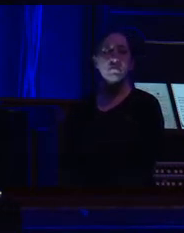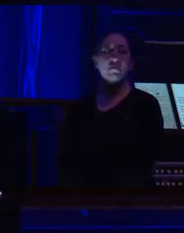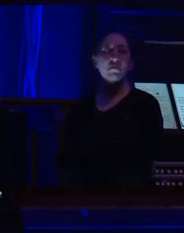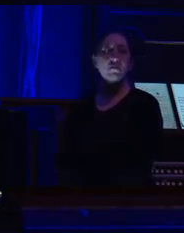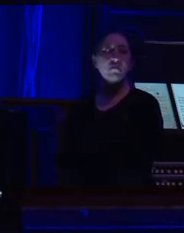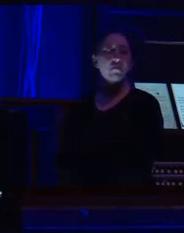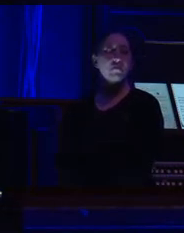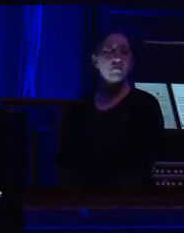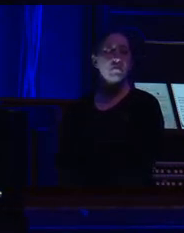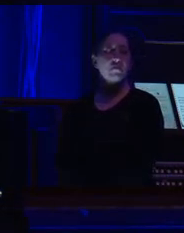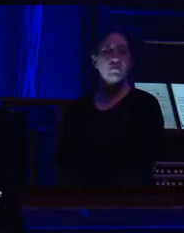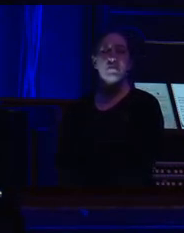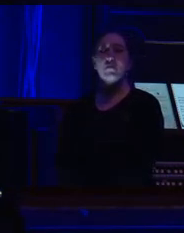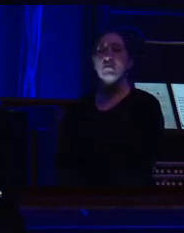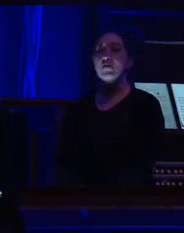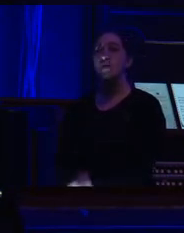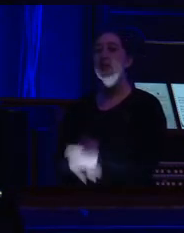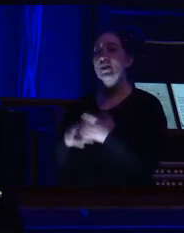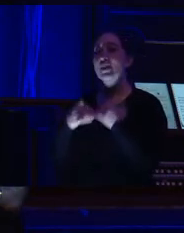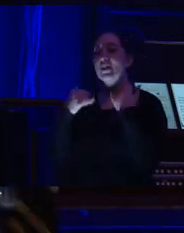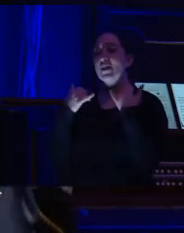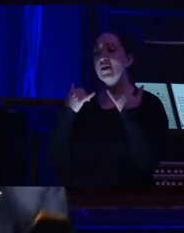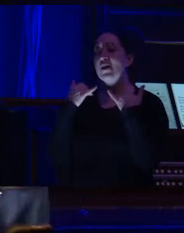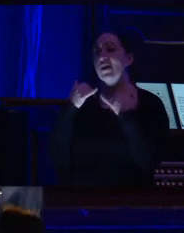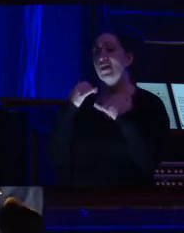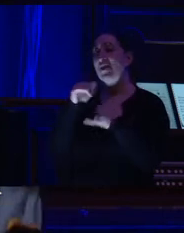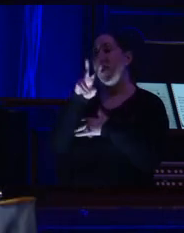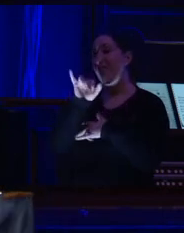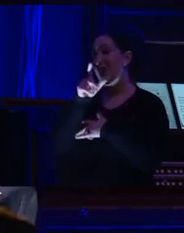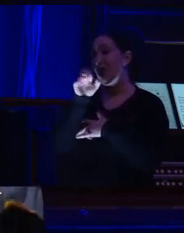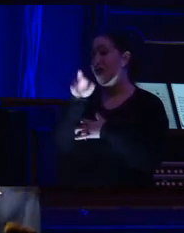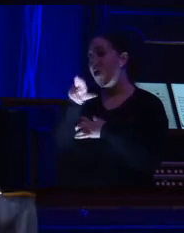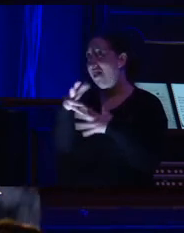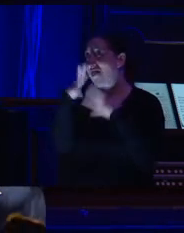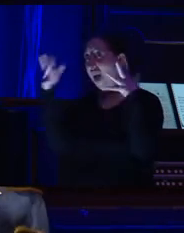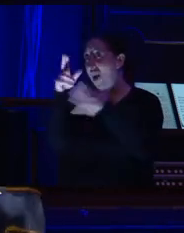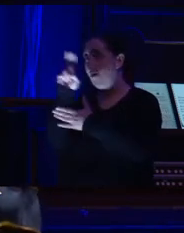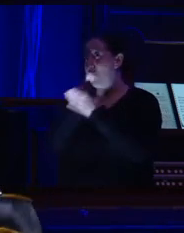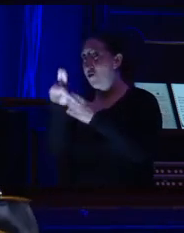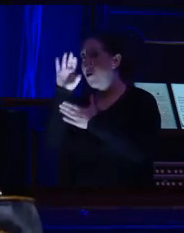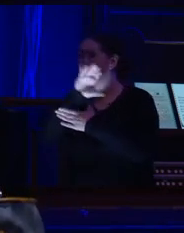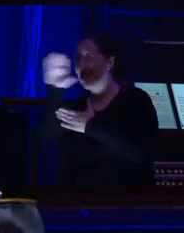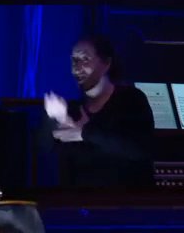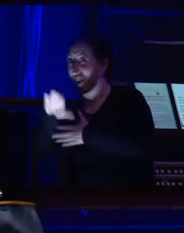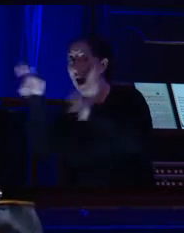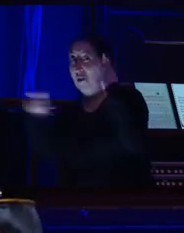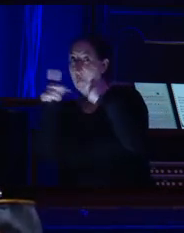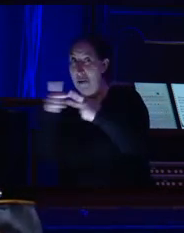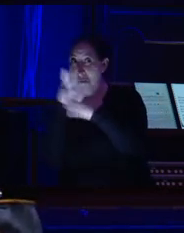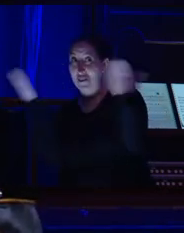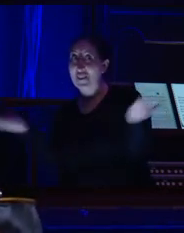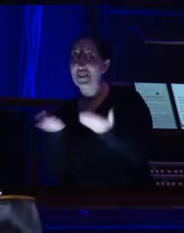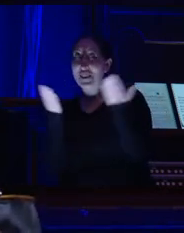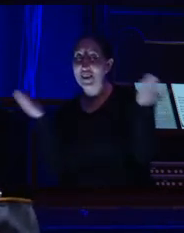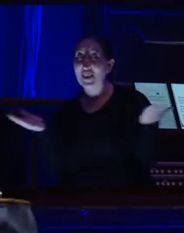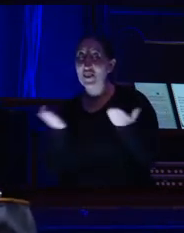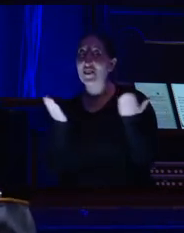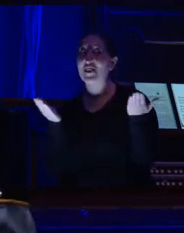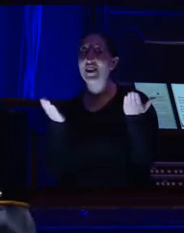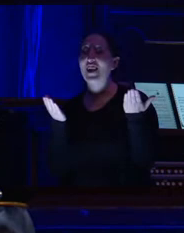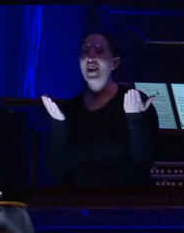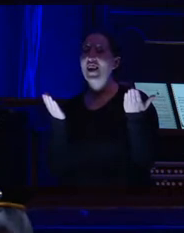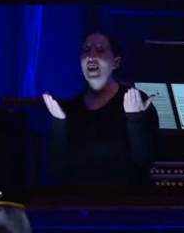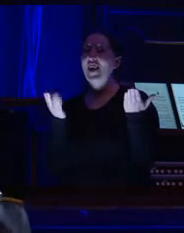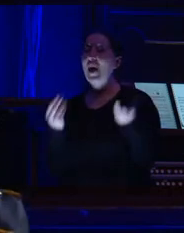Now, I was with Victor and some others, and they said, there are a lot of University of Chicago people here. And